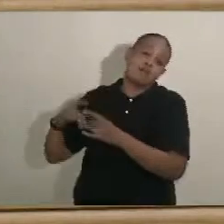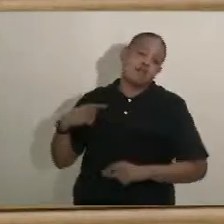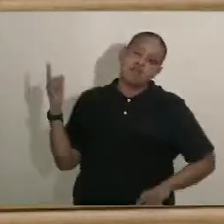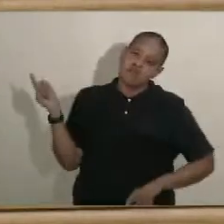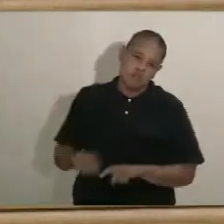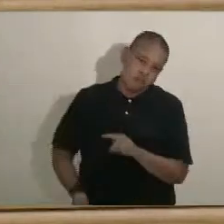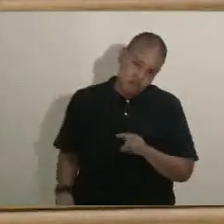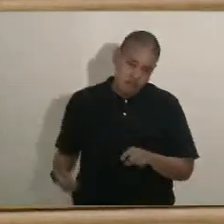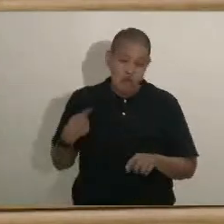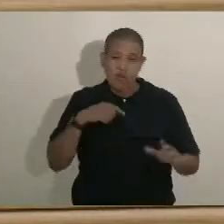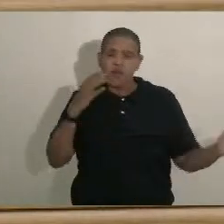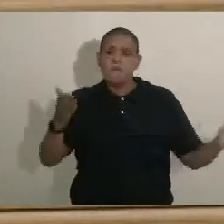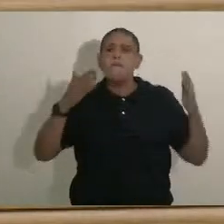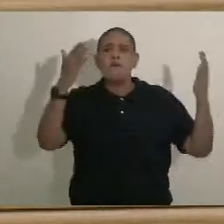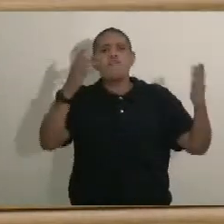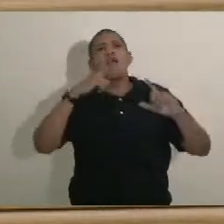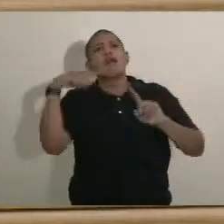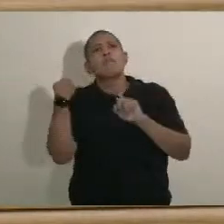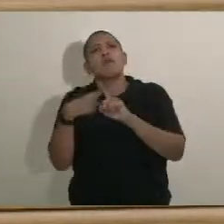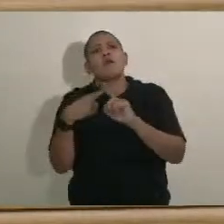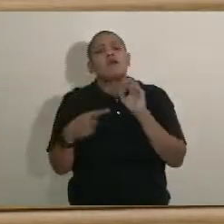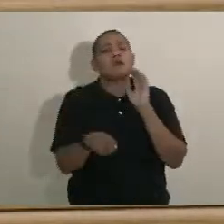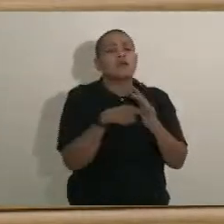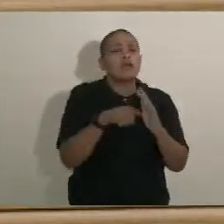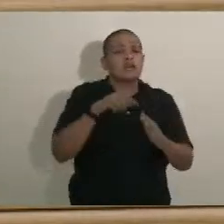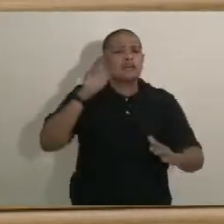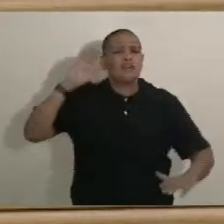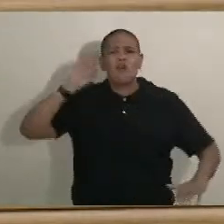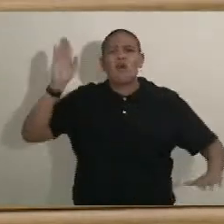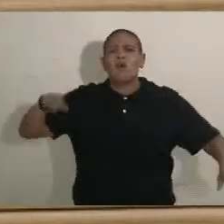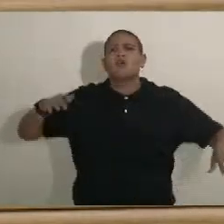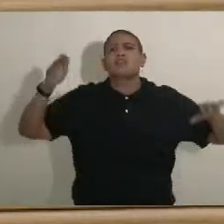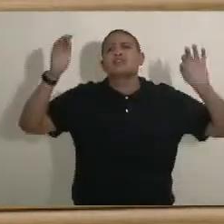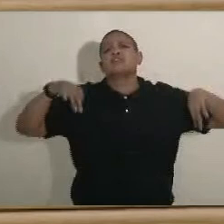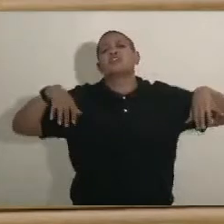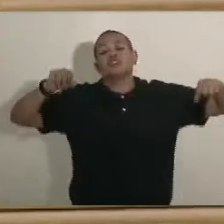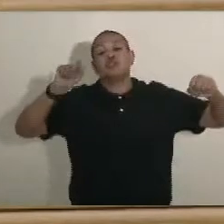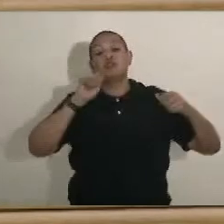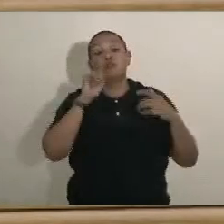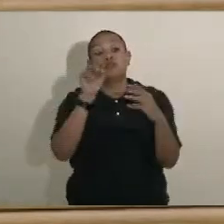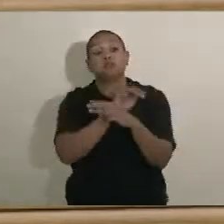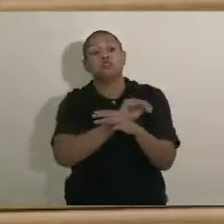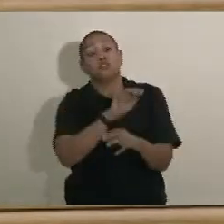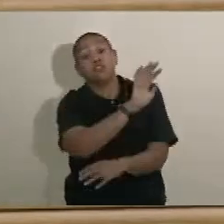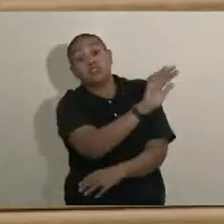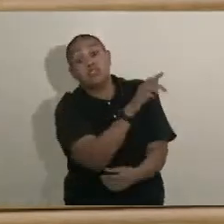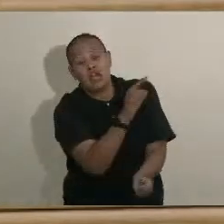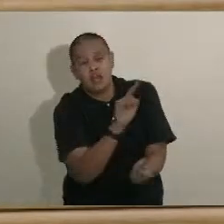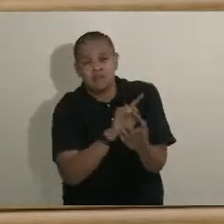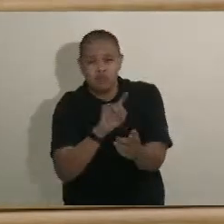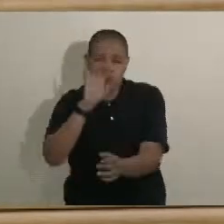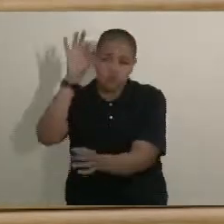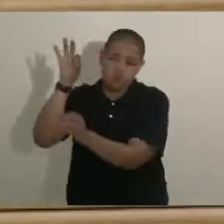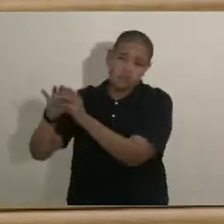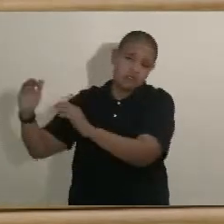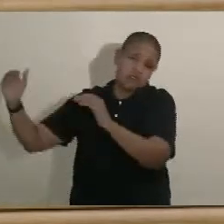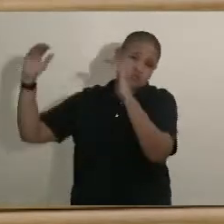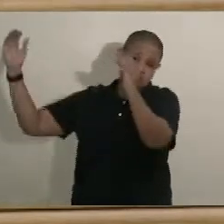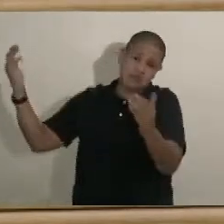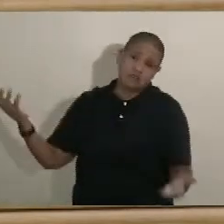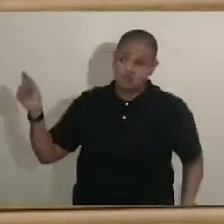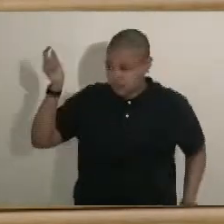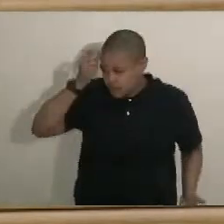pros and cons of every decision as a ministry to the cabinet. The cabinet makes a